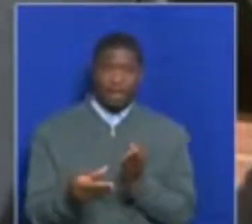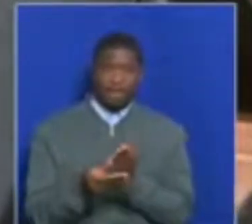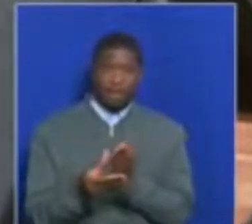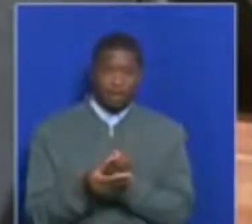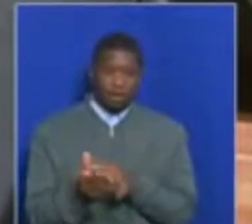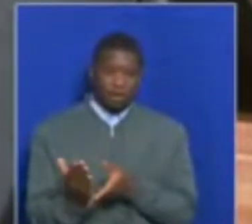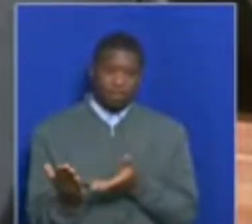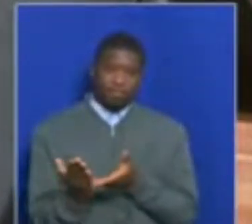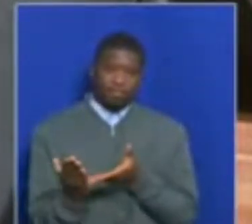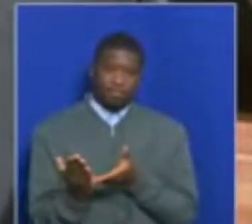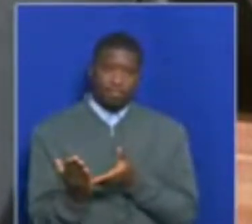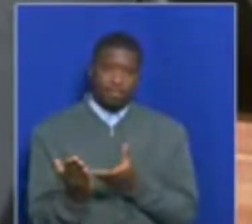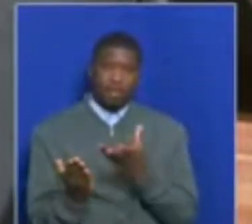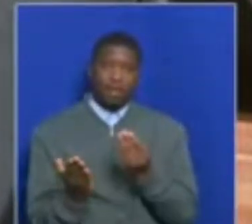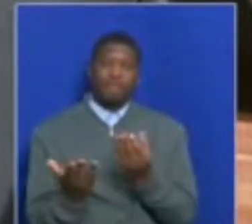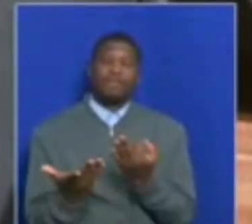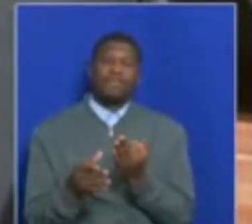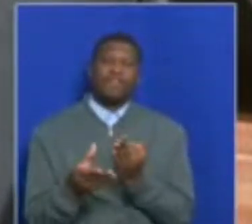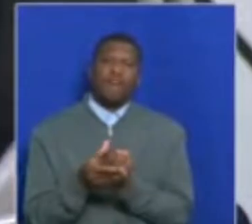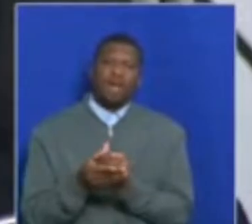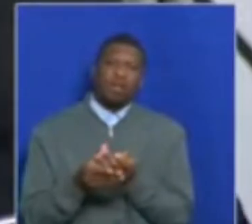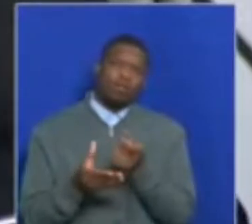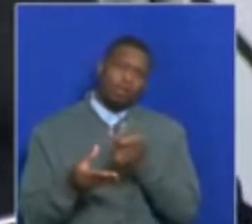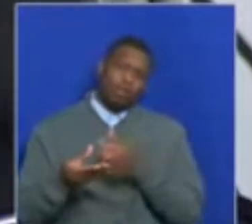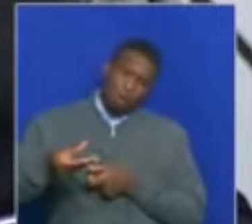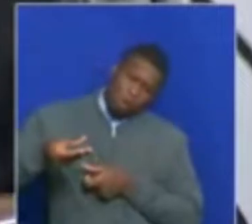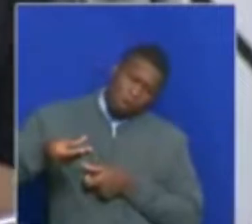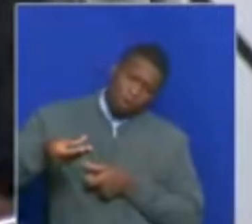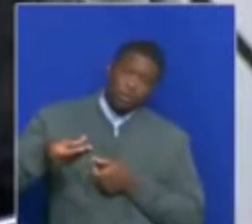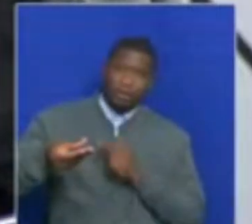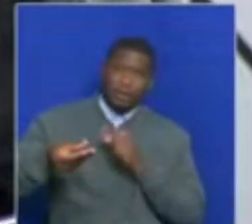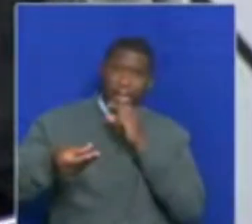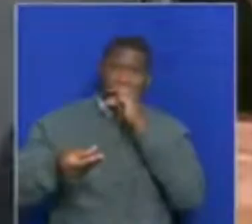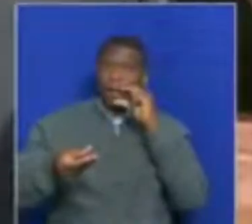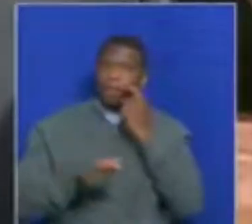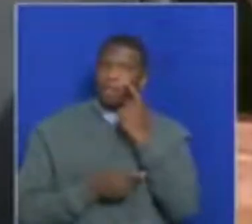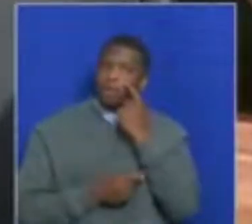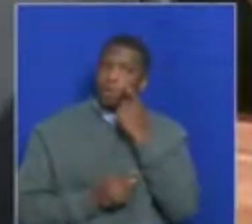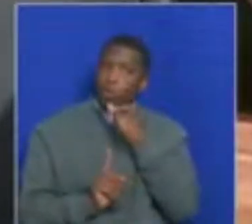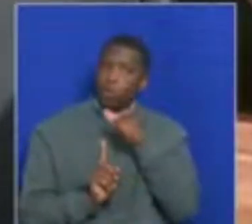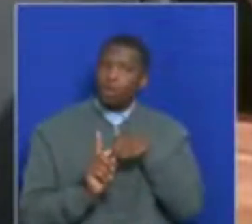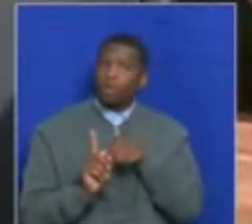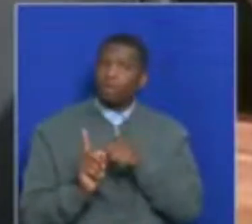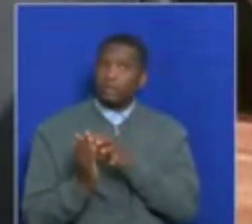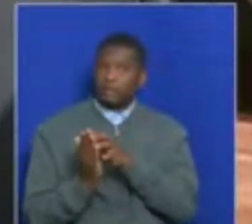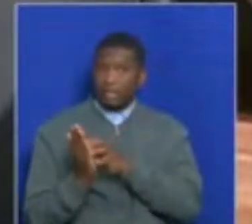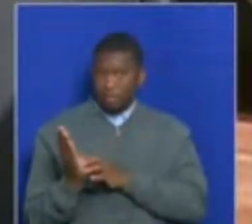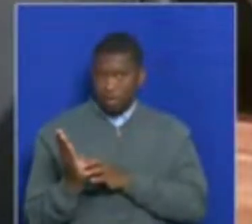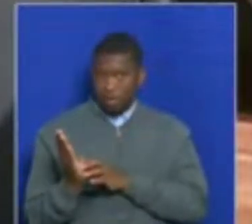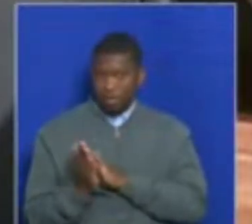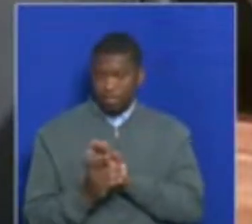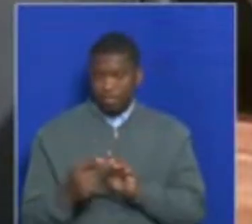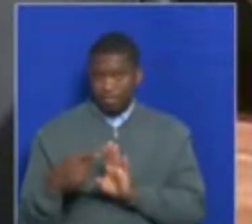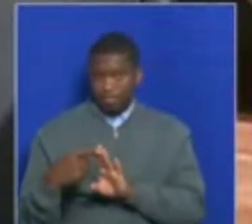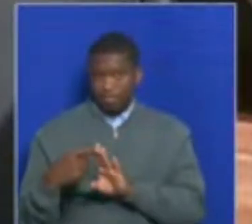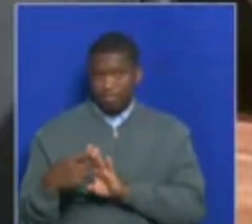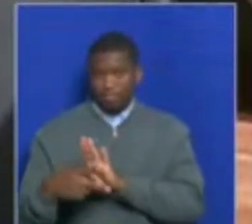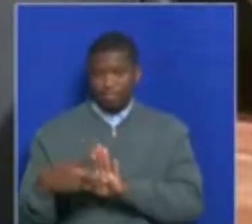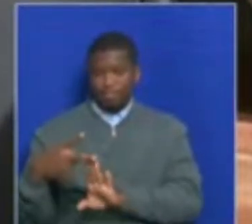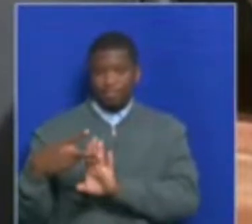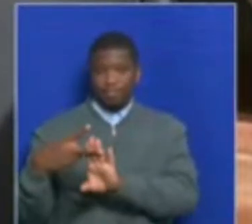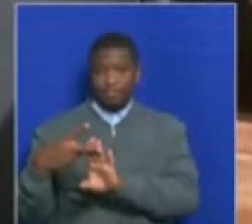smallish file called witness statement. That's correct. And then a bundle